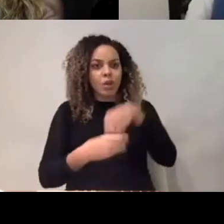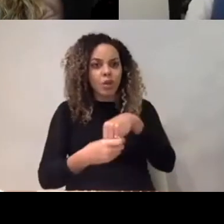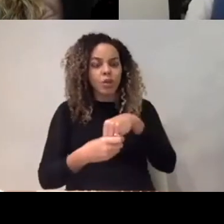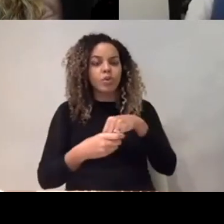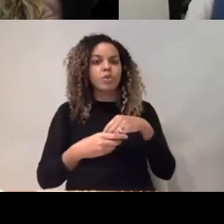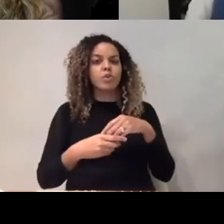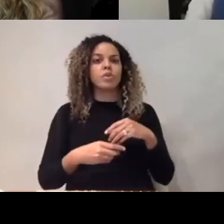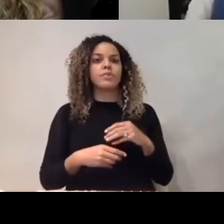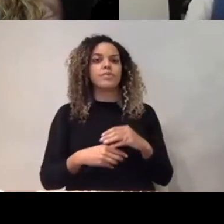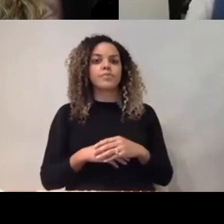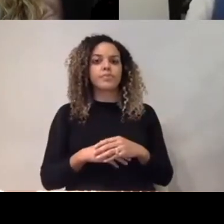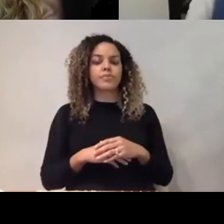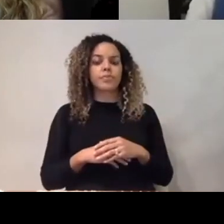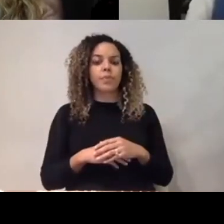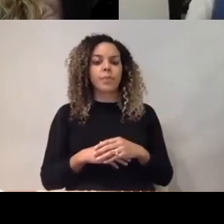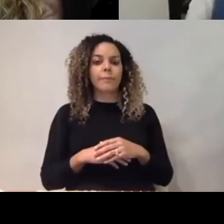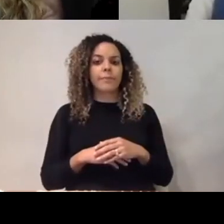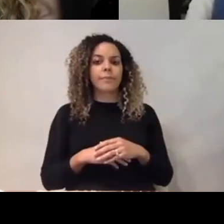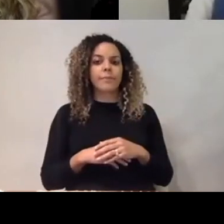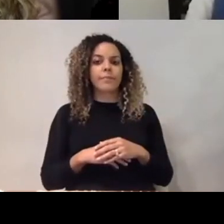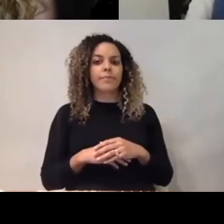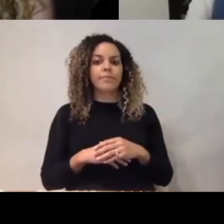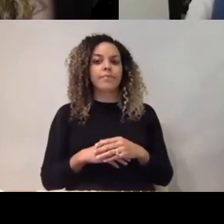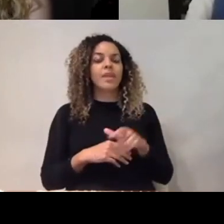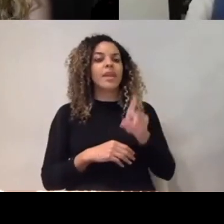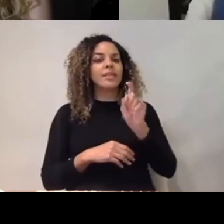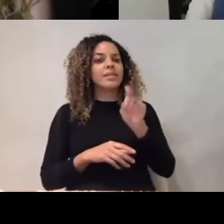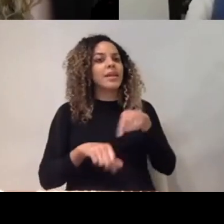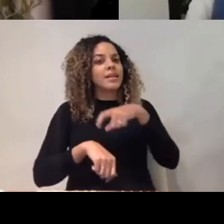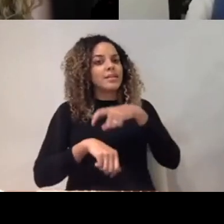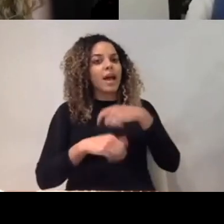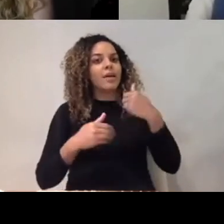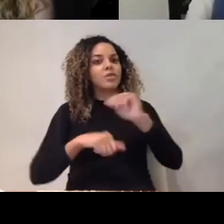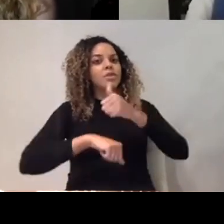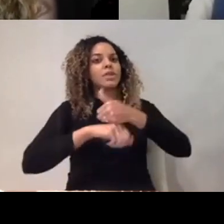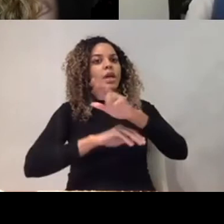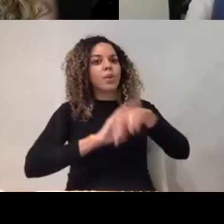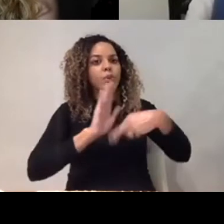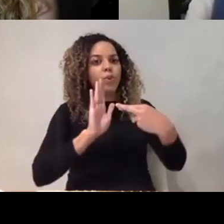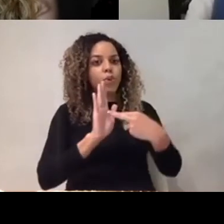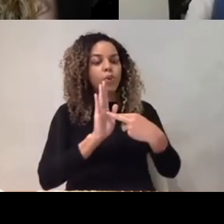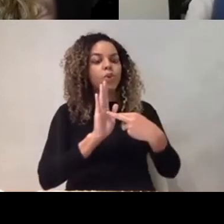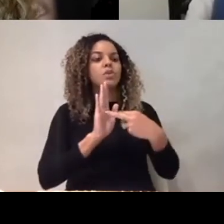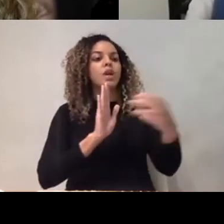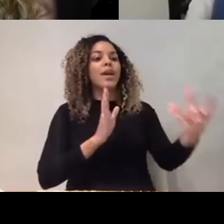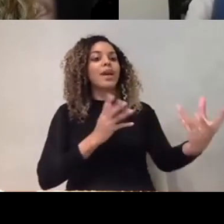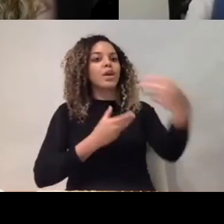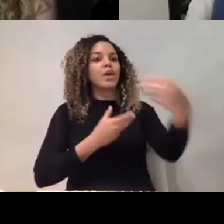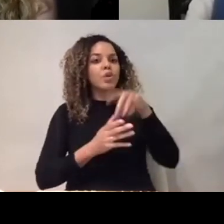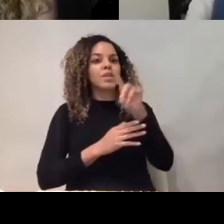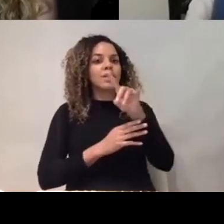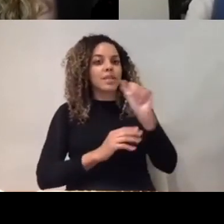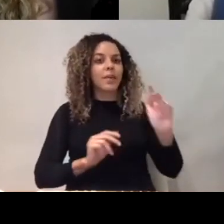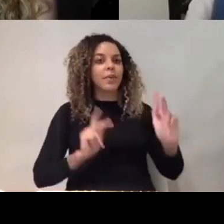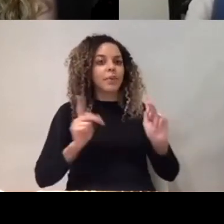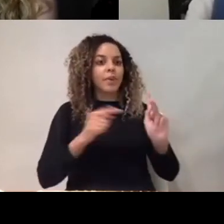roles that weren't written as disabled. I've said that numerous times, but that's always what I